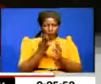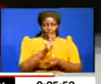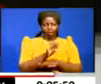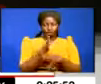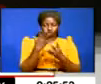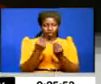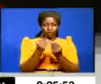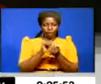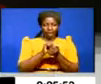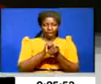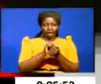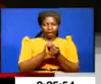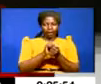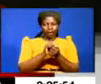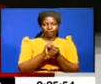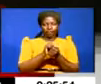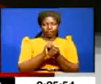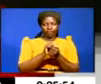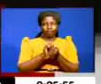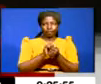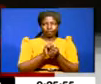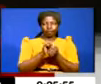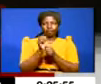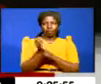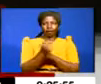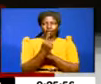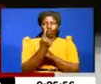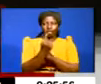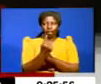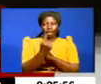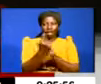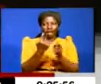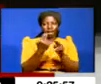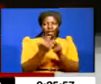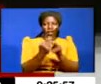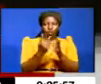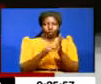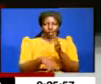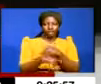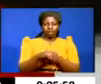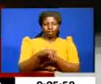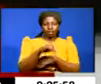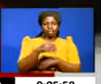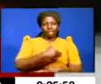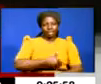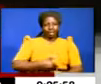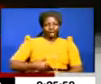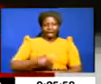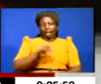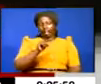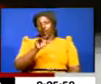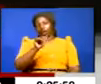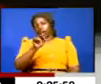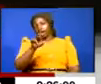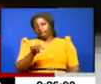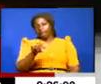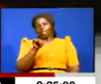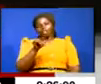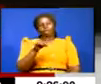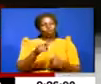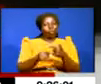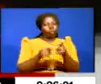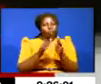Now, the very much dreaded month of January, popularly known as Njaanuary, is trading blows with the savage netizens who